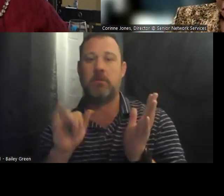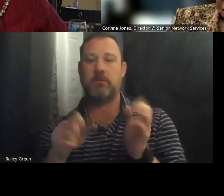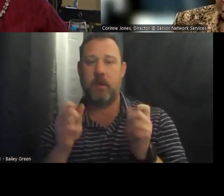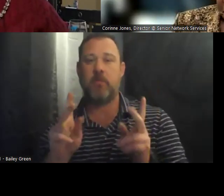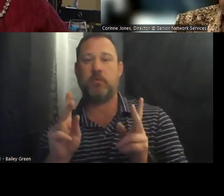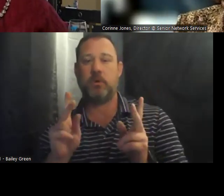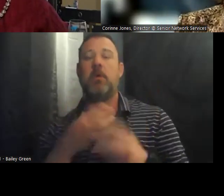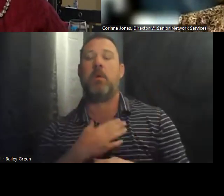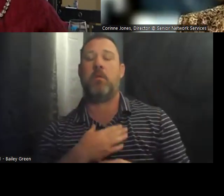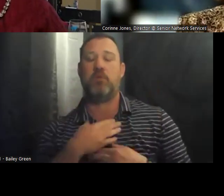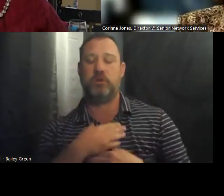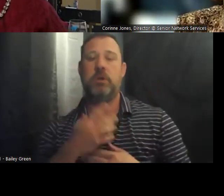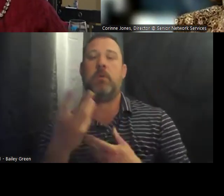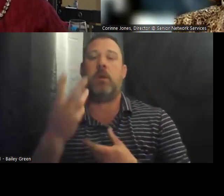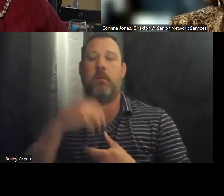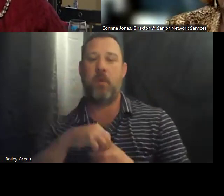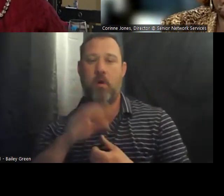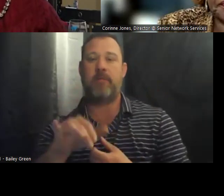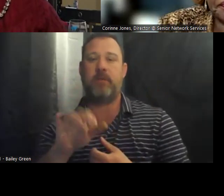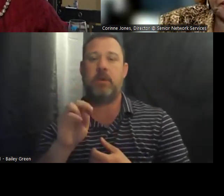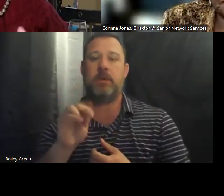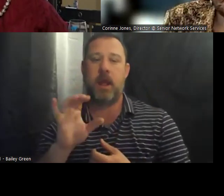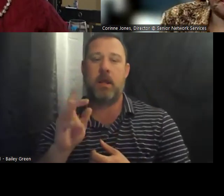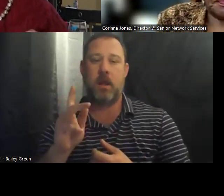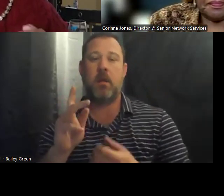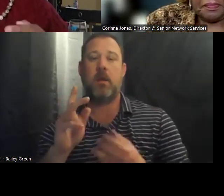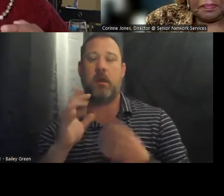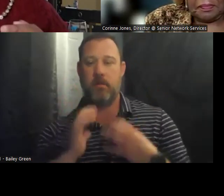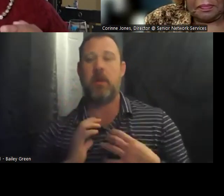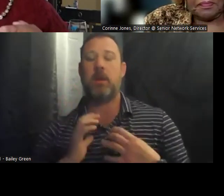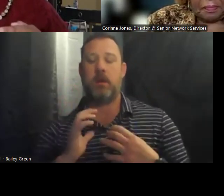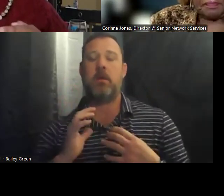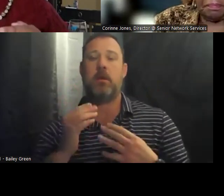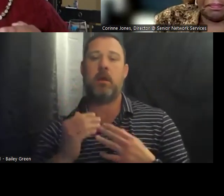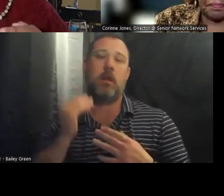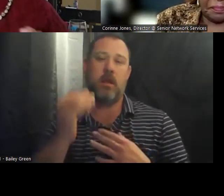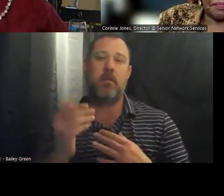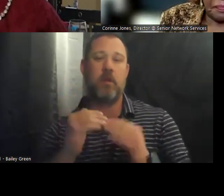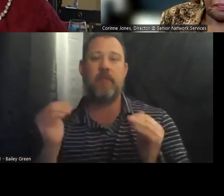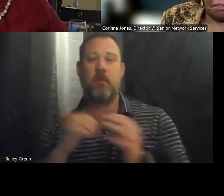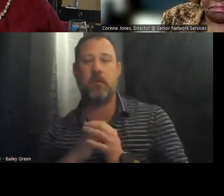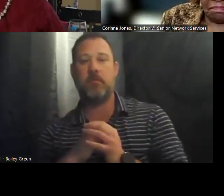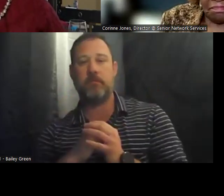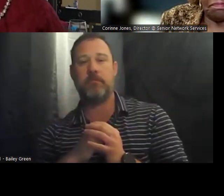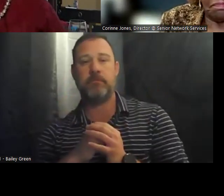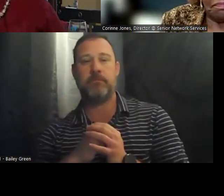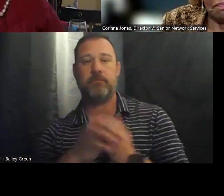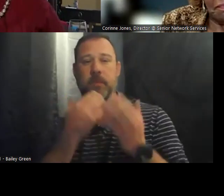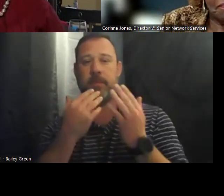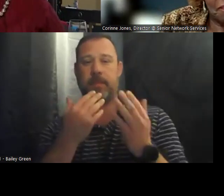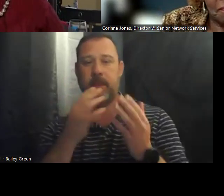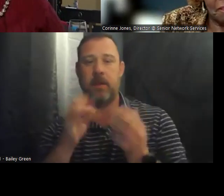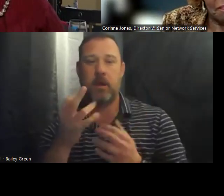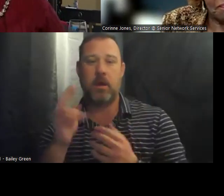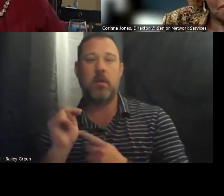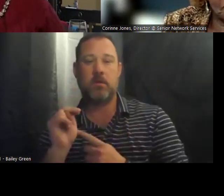we appreciate being a part of this DACLAC committee and just taking it to another level. Thank you so much,